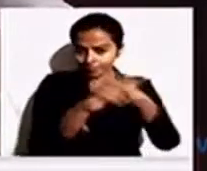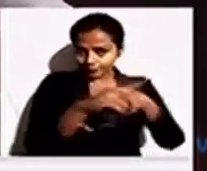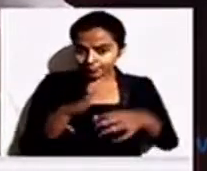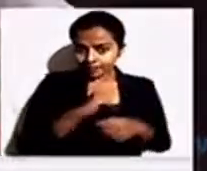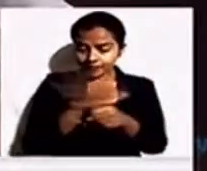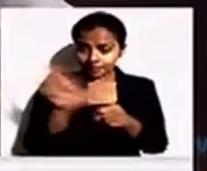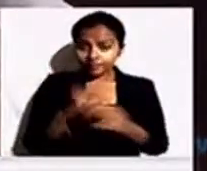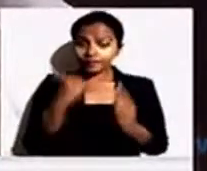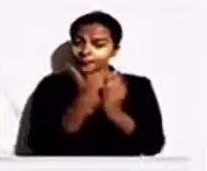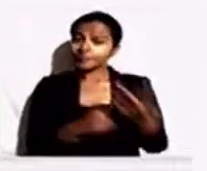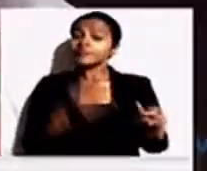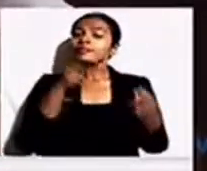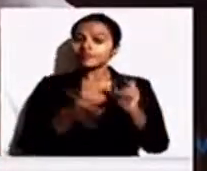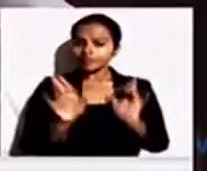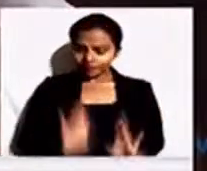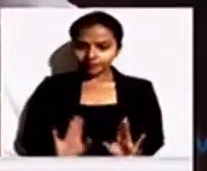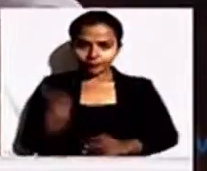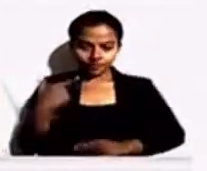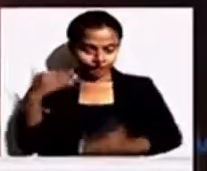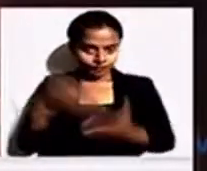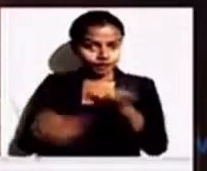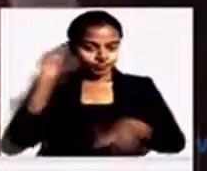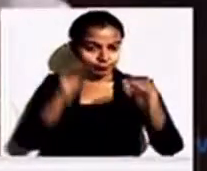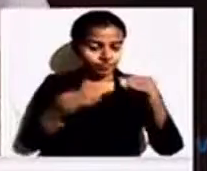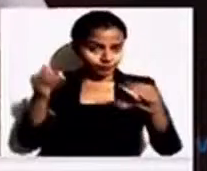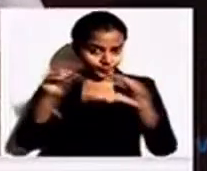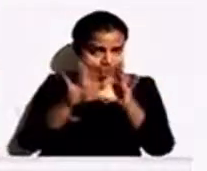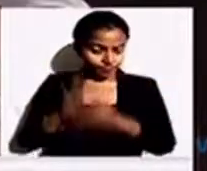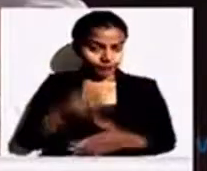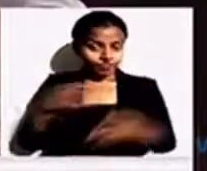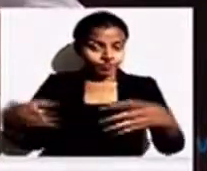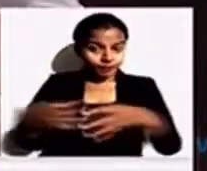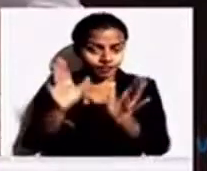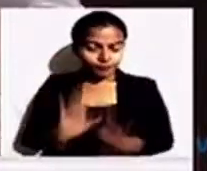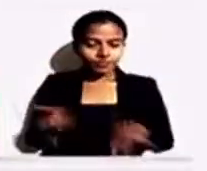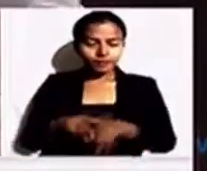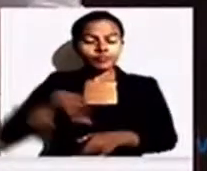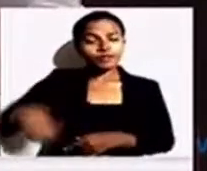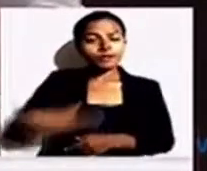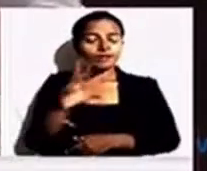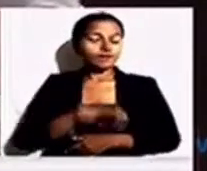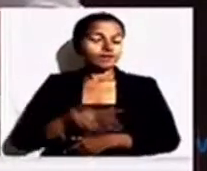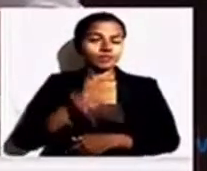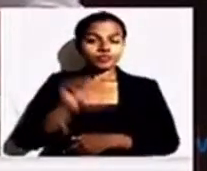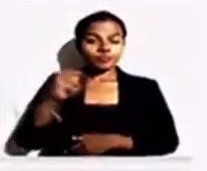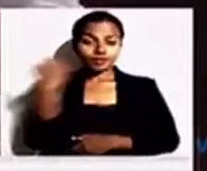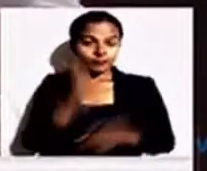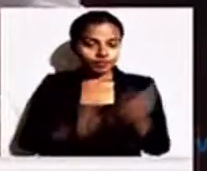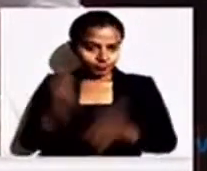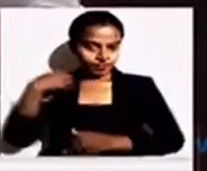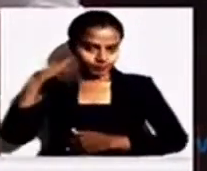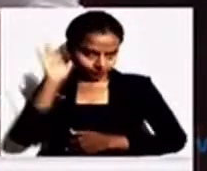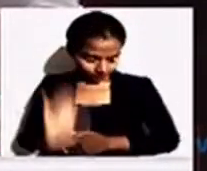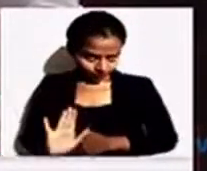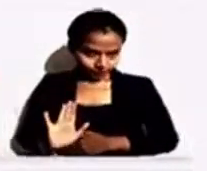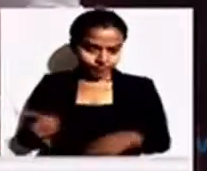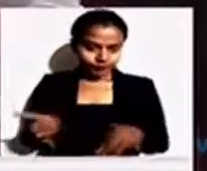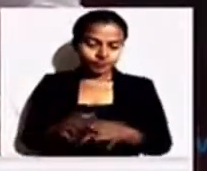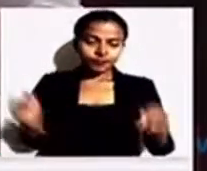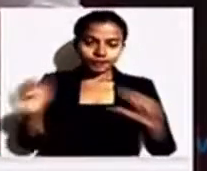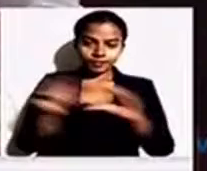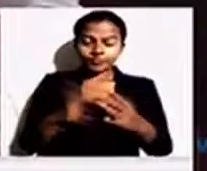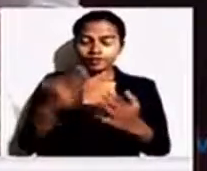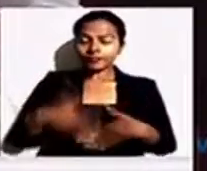leading to the formation of a cluster with 183 cases. The deputy director overlooking health-related matters of prisons is a member of